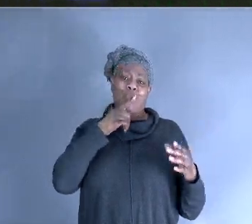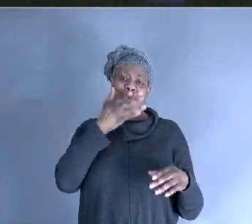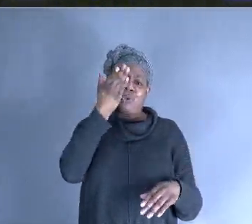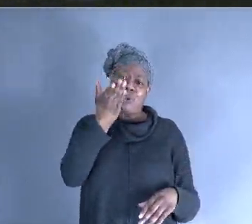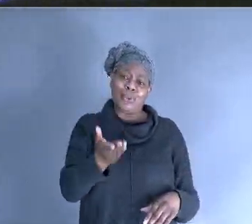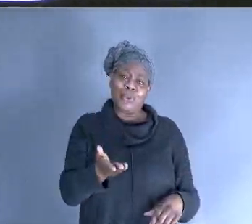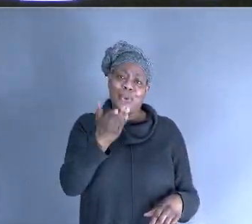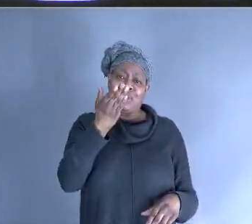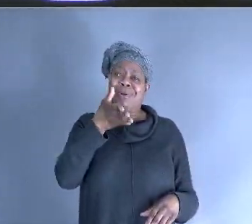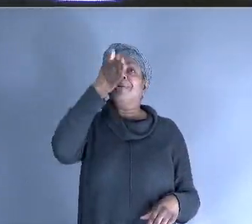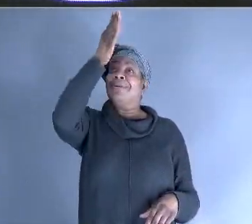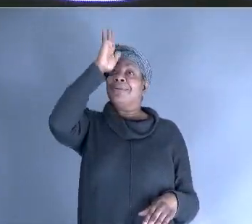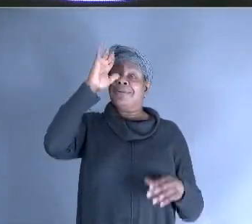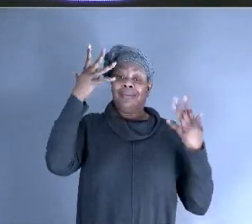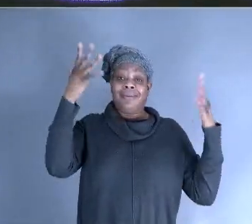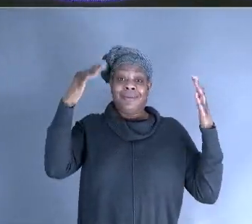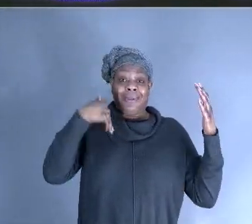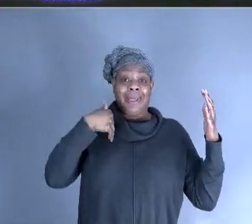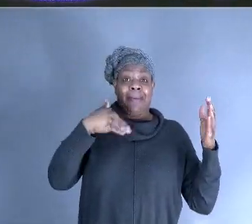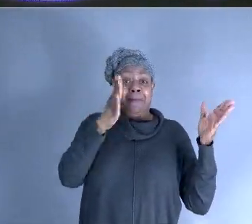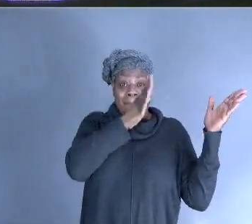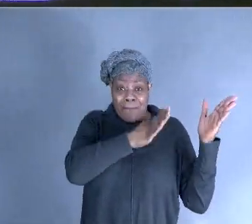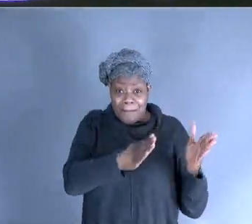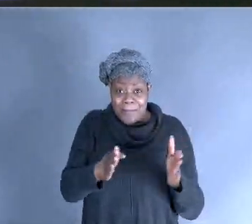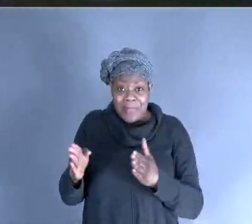purpose and plan for my life.